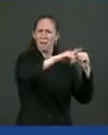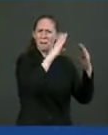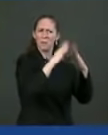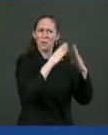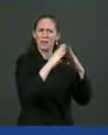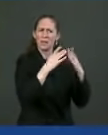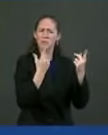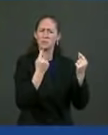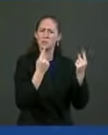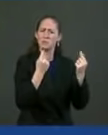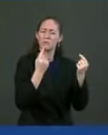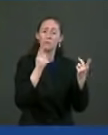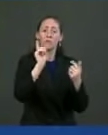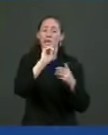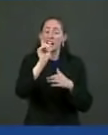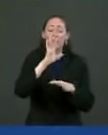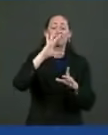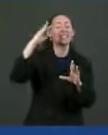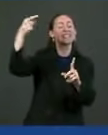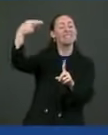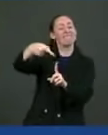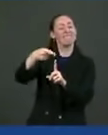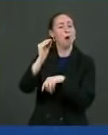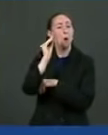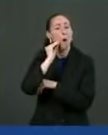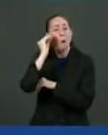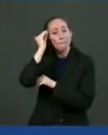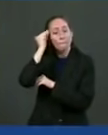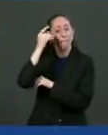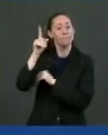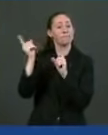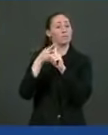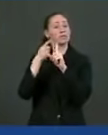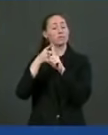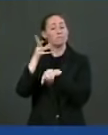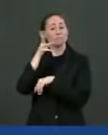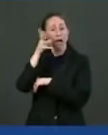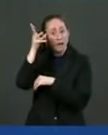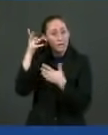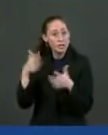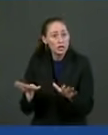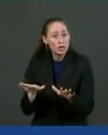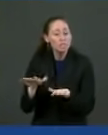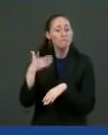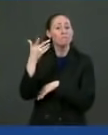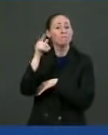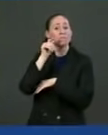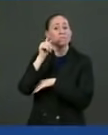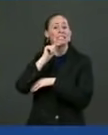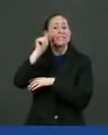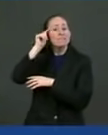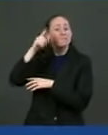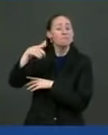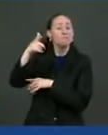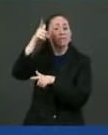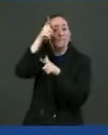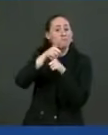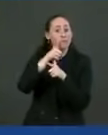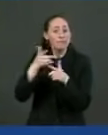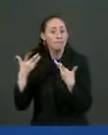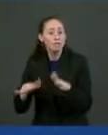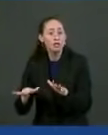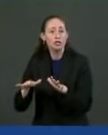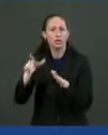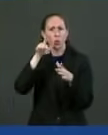home. Every parent, every teen sibling, every caregiver around them should be